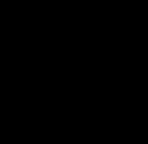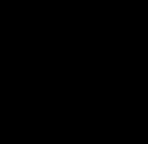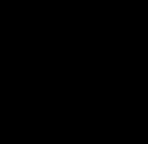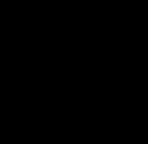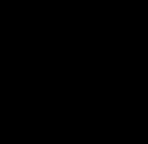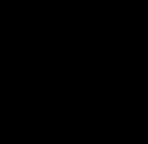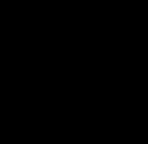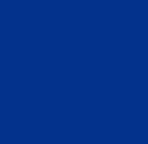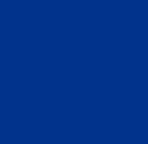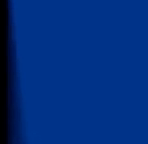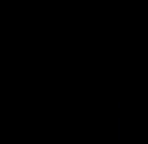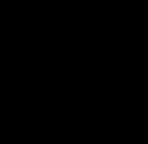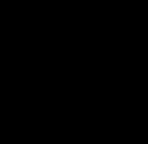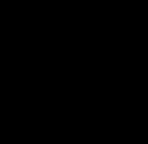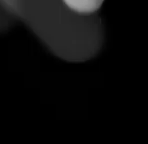international educator.